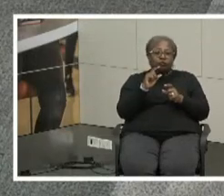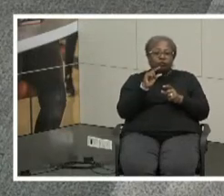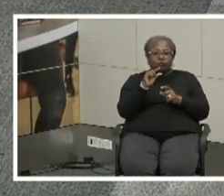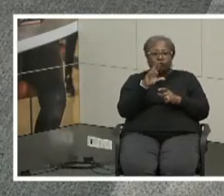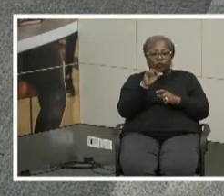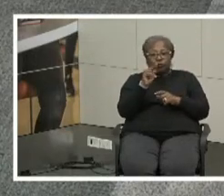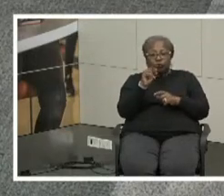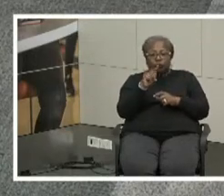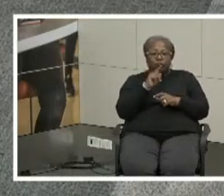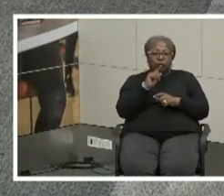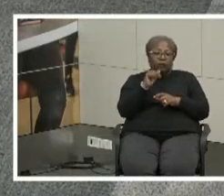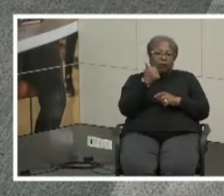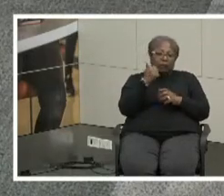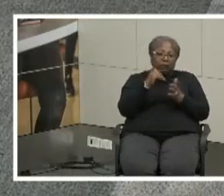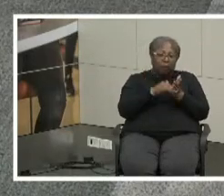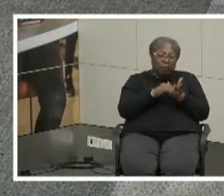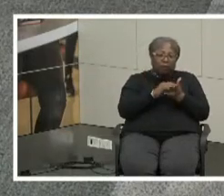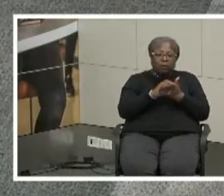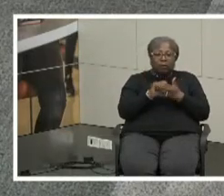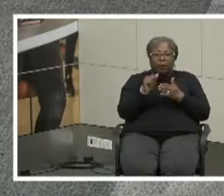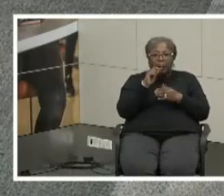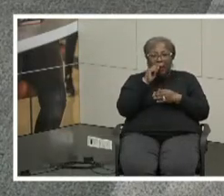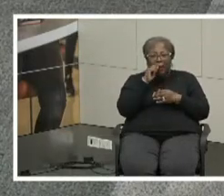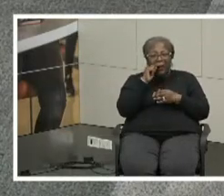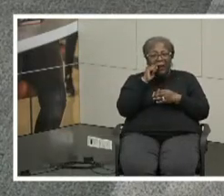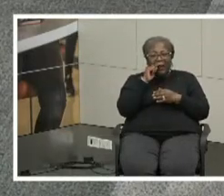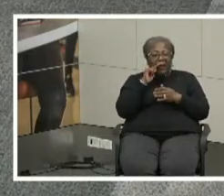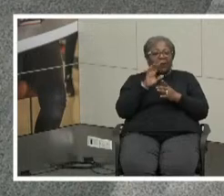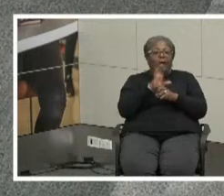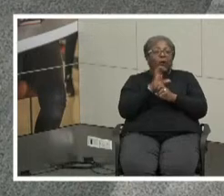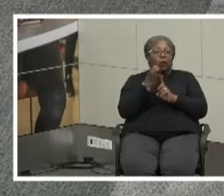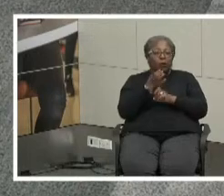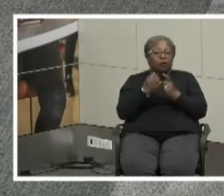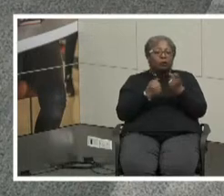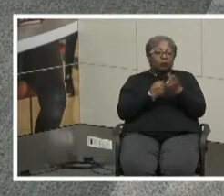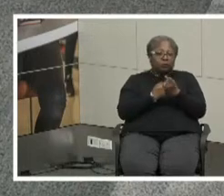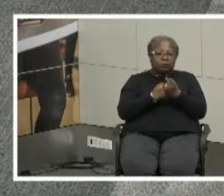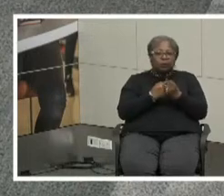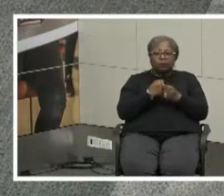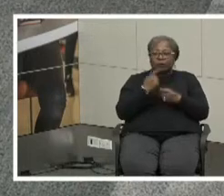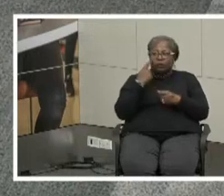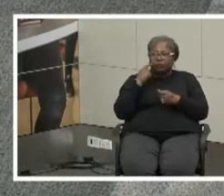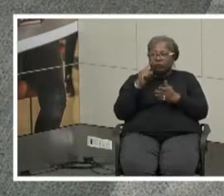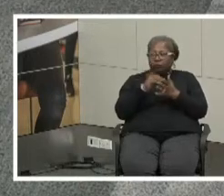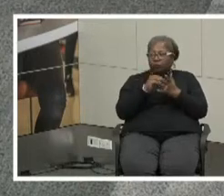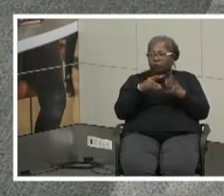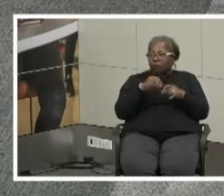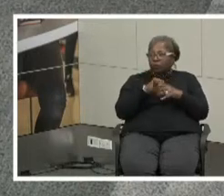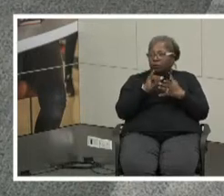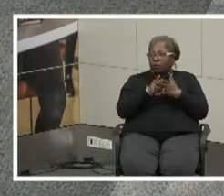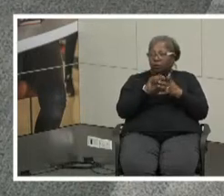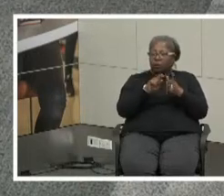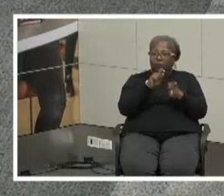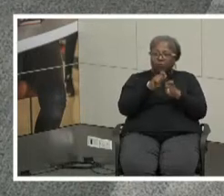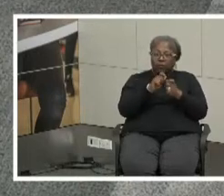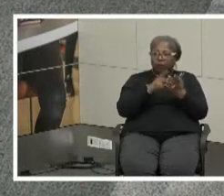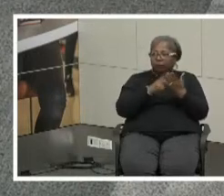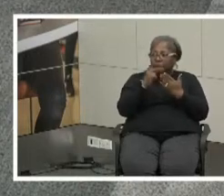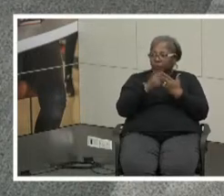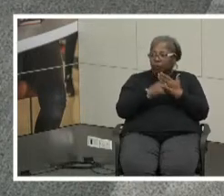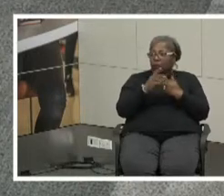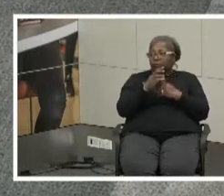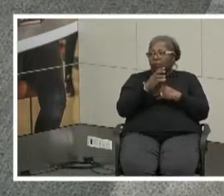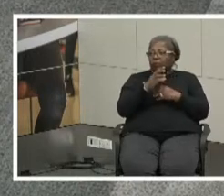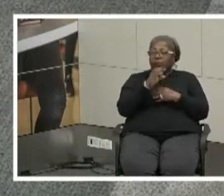$10,000 increments of cultural support for um students in those particular programs and